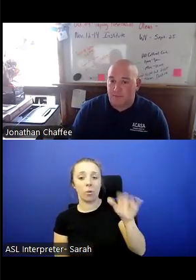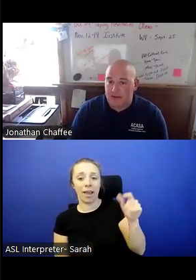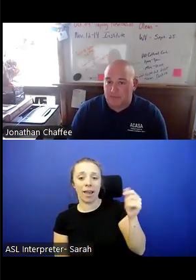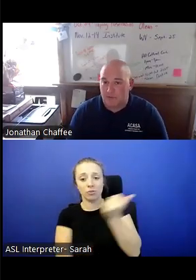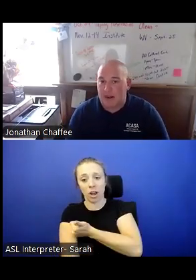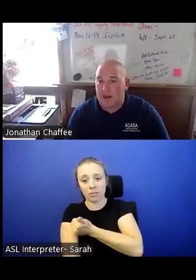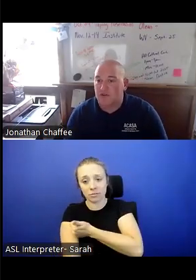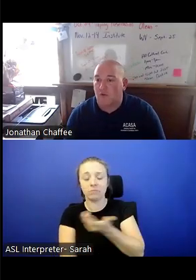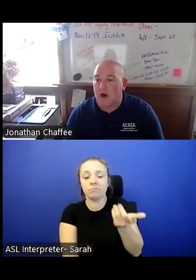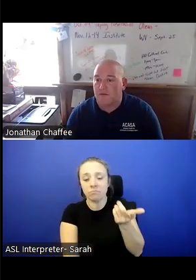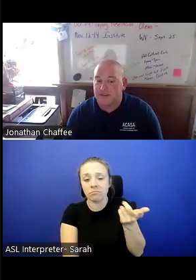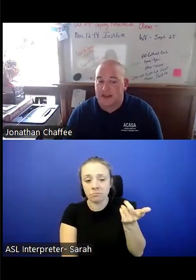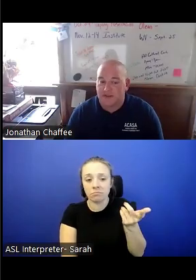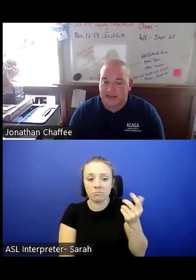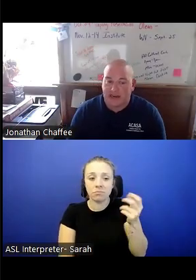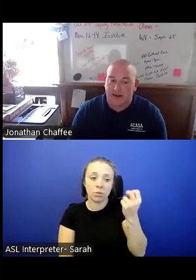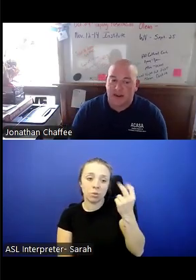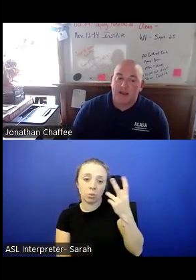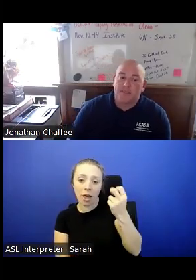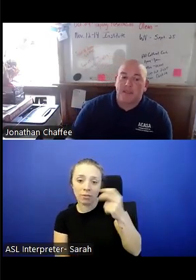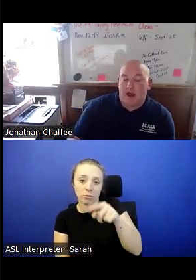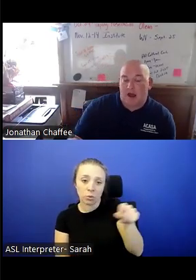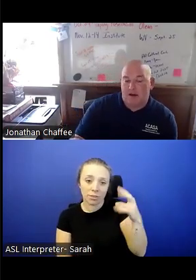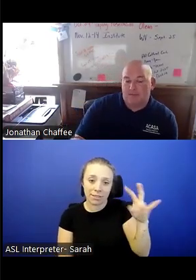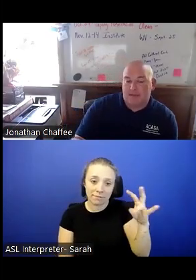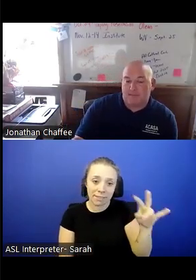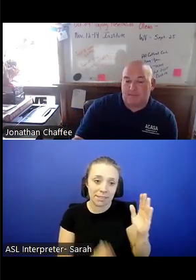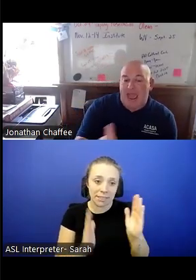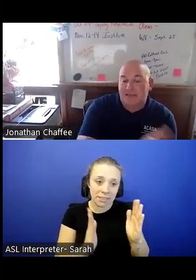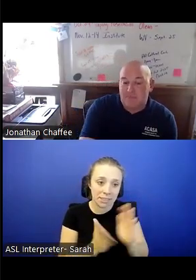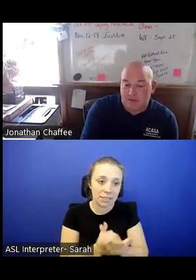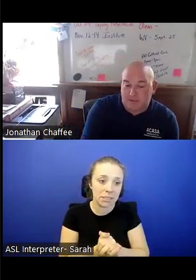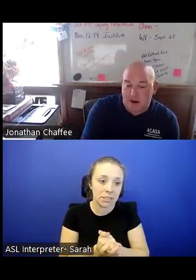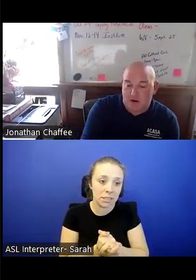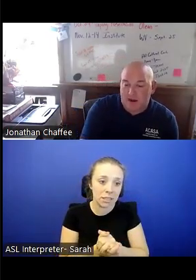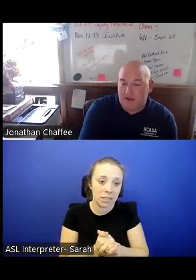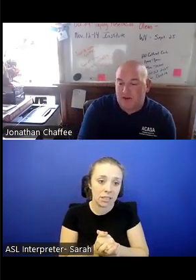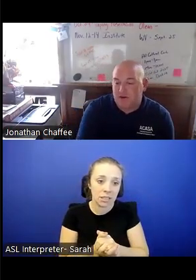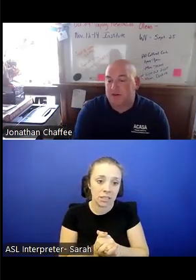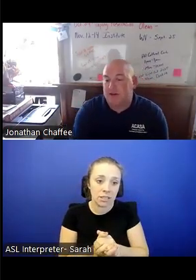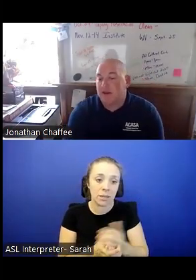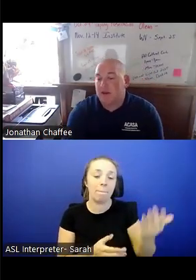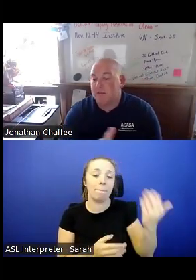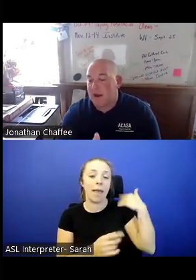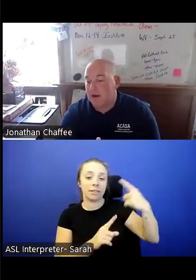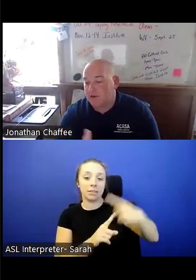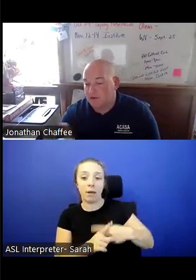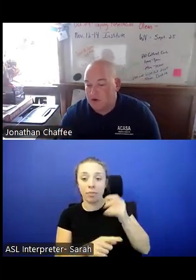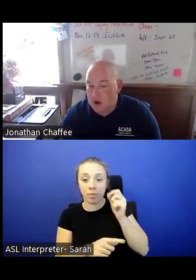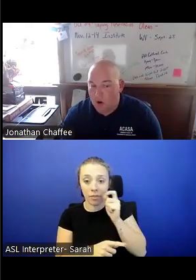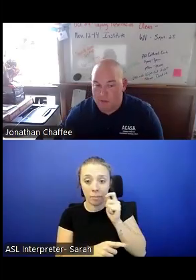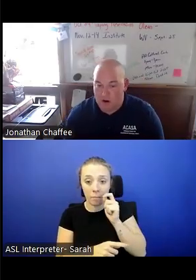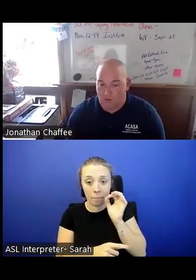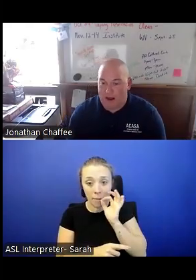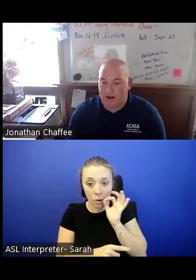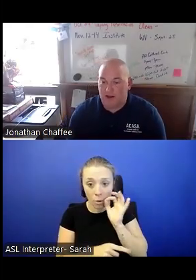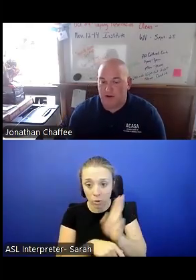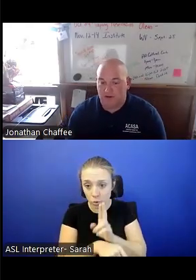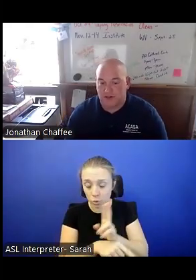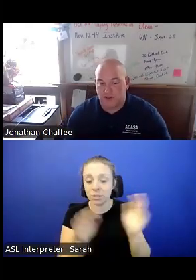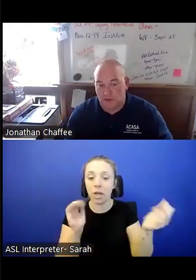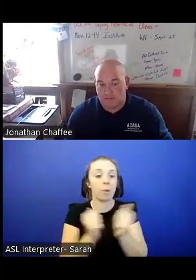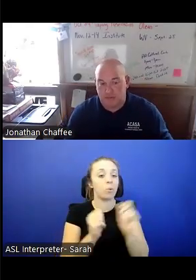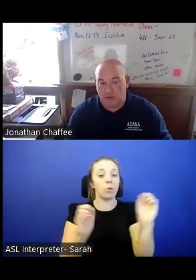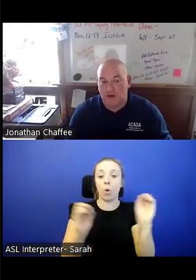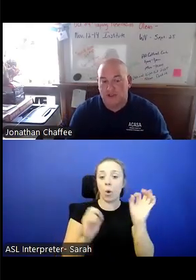tell for people right here, 12 to 17. Past month marijuana use compared to no marijuana